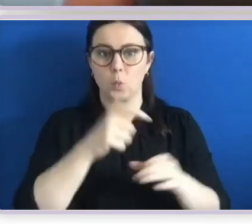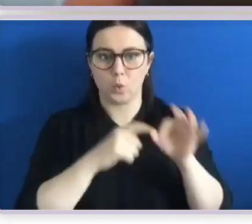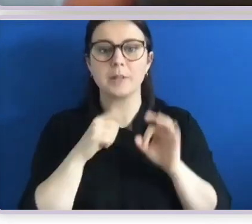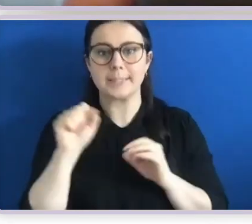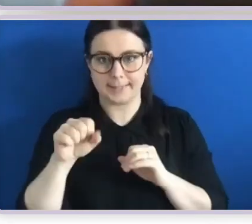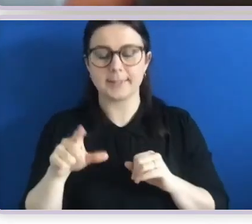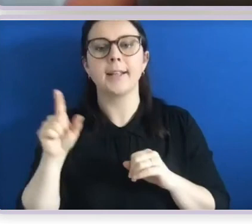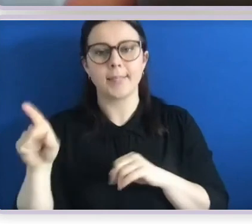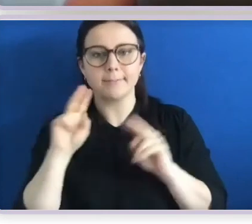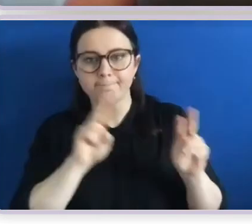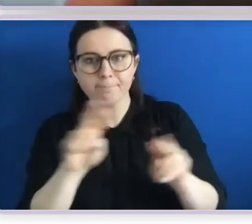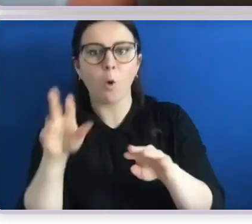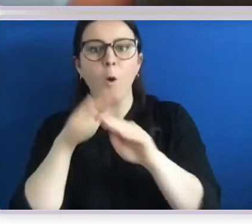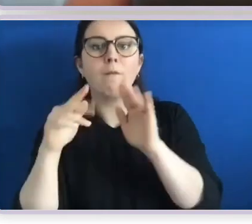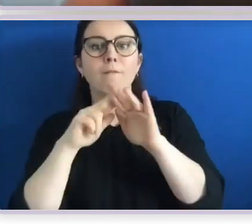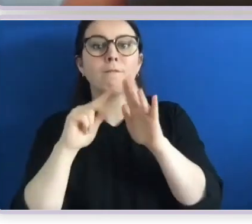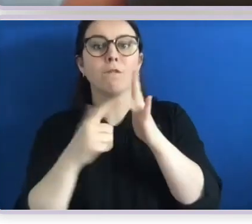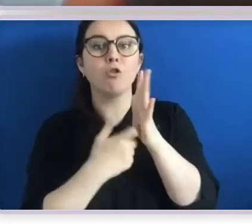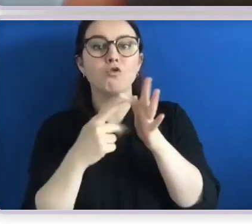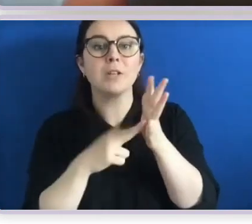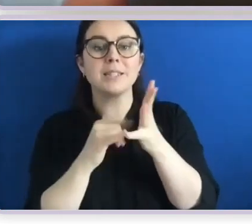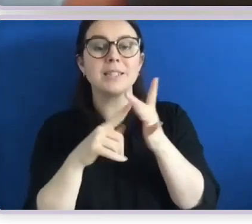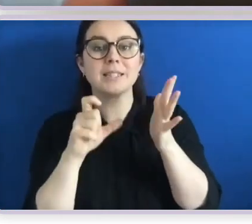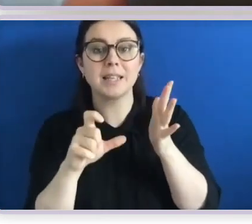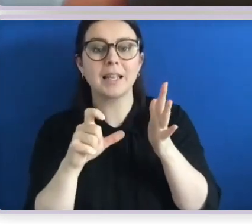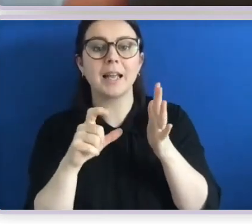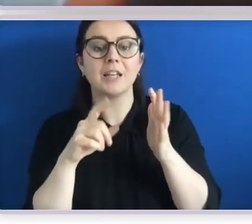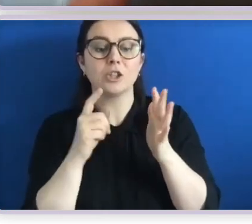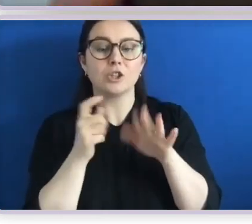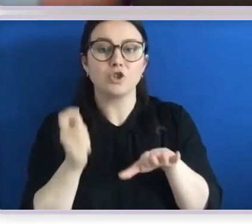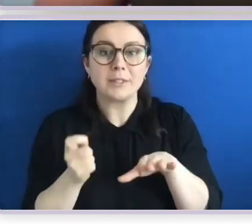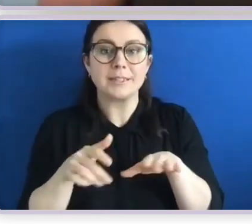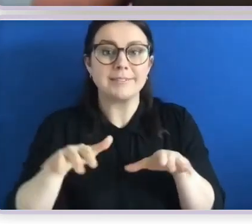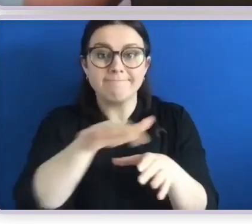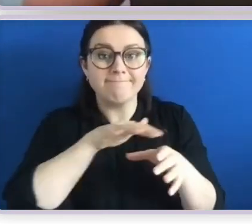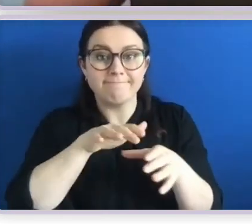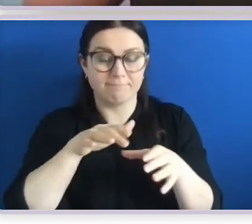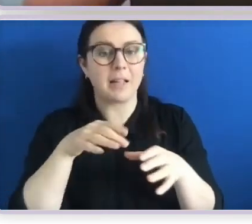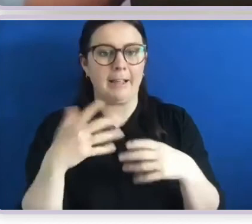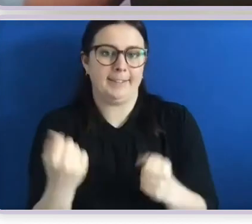settings, and justice, etc. And we're